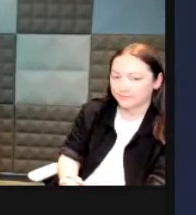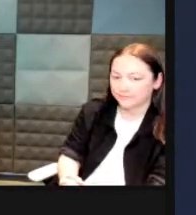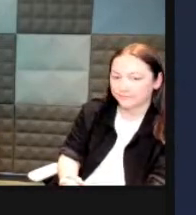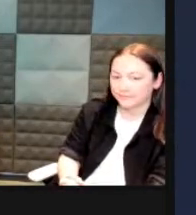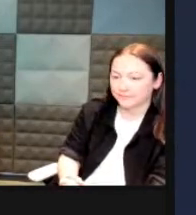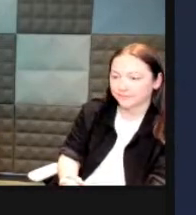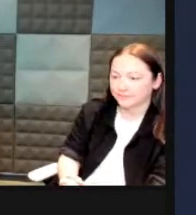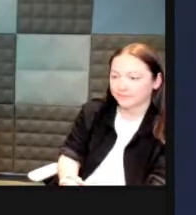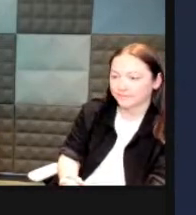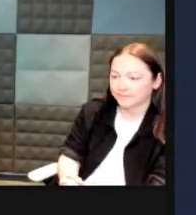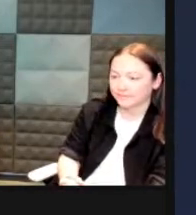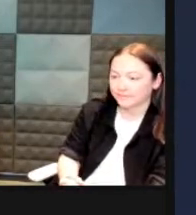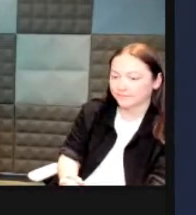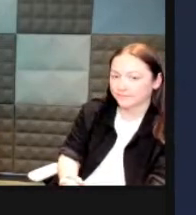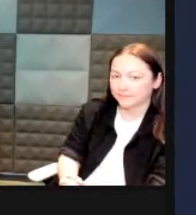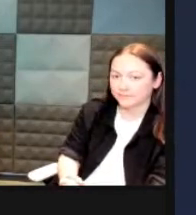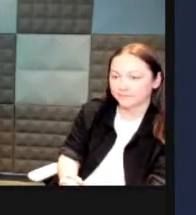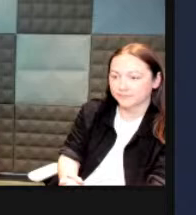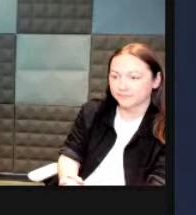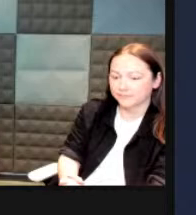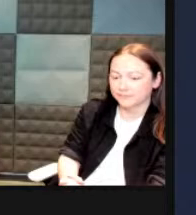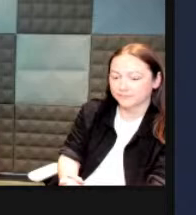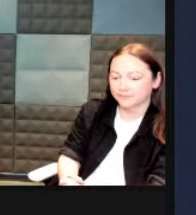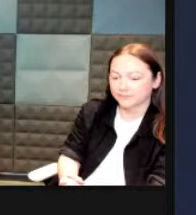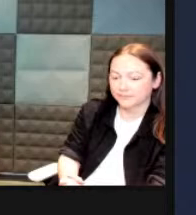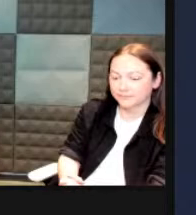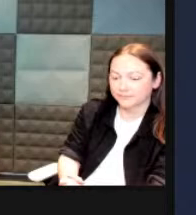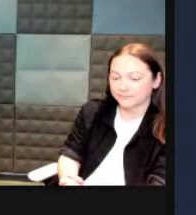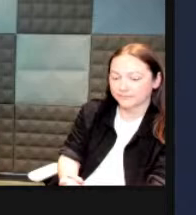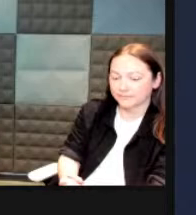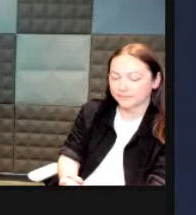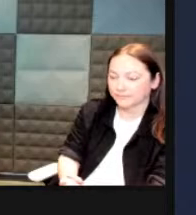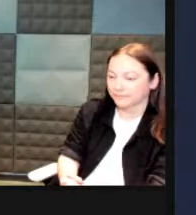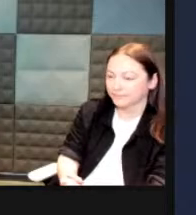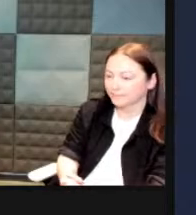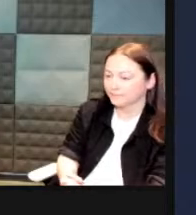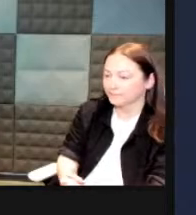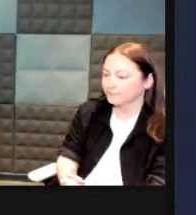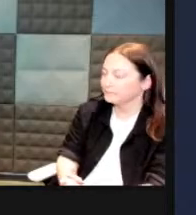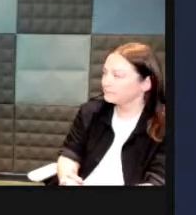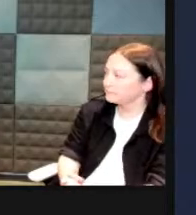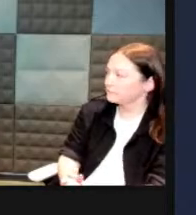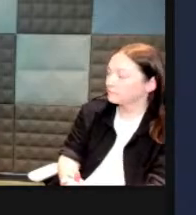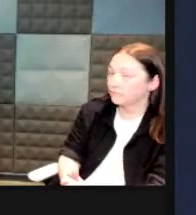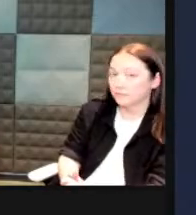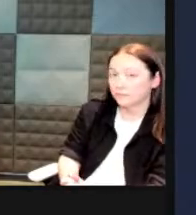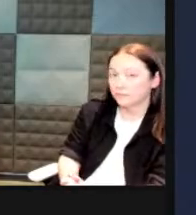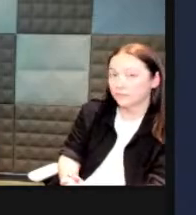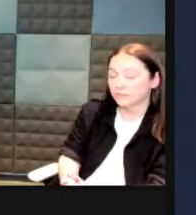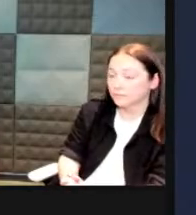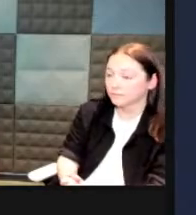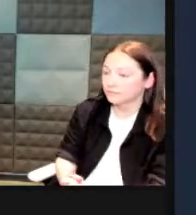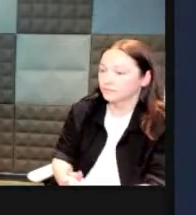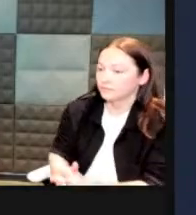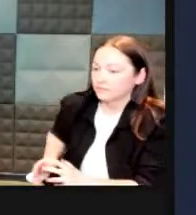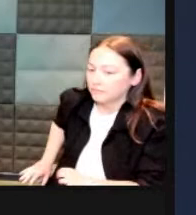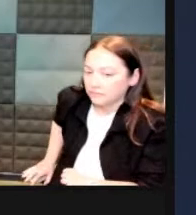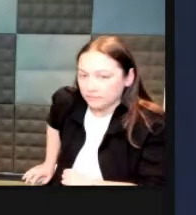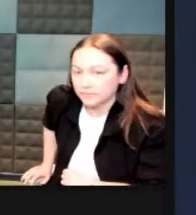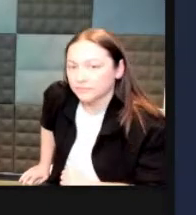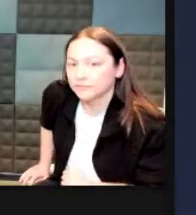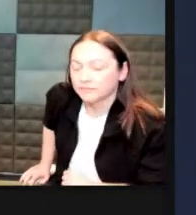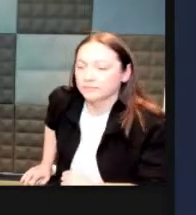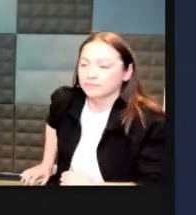Carpenter. And Carpenter runs on your data plane as 2 pods. You could either run it in a managed node group, or you might decide I want to run it